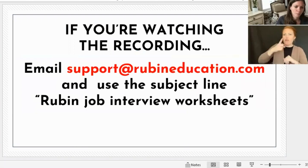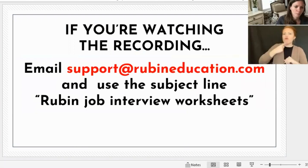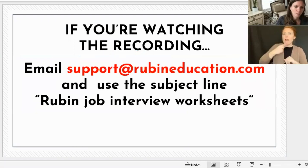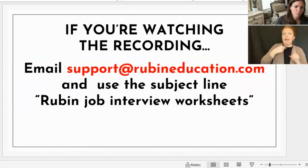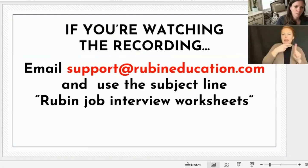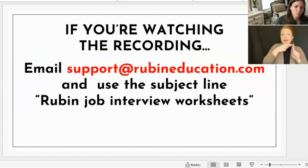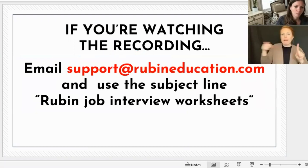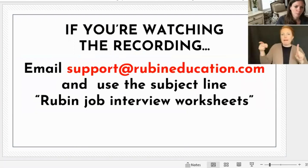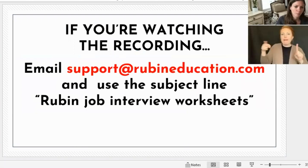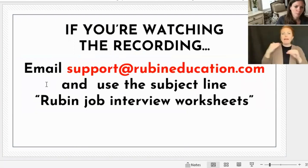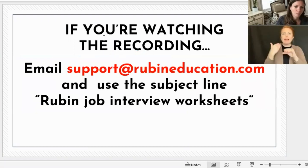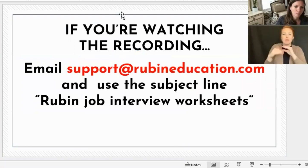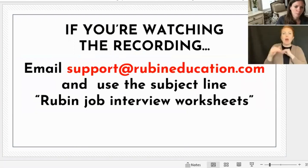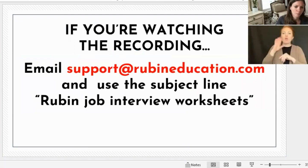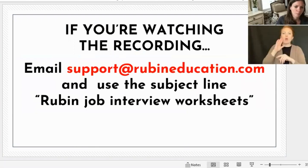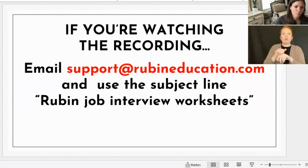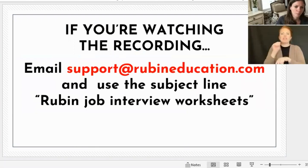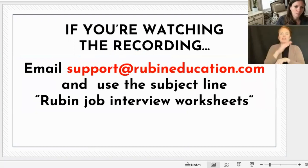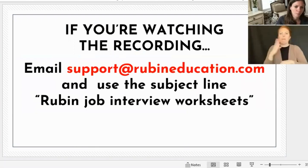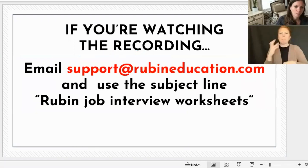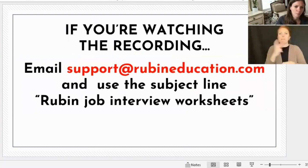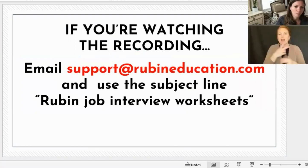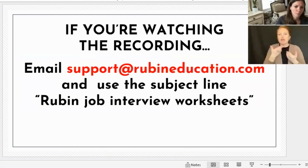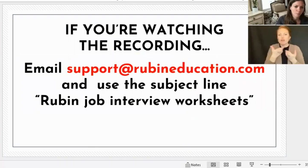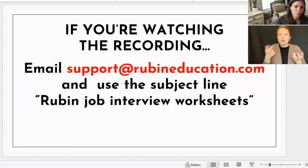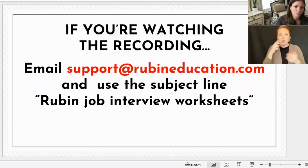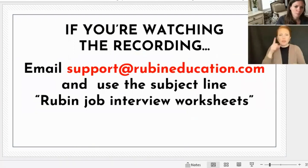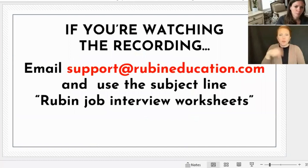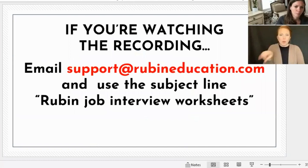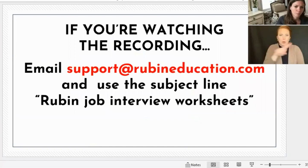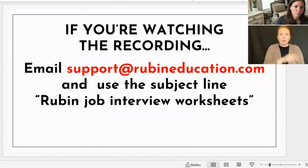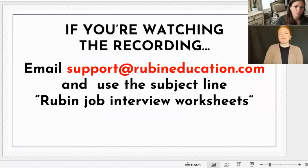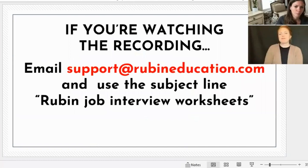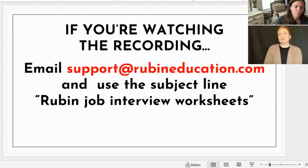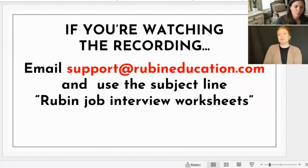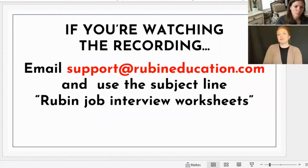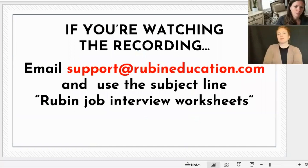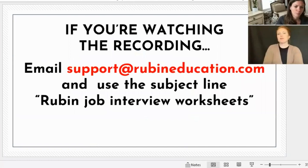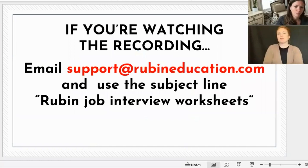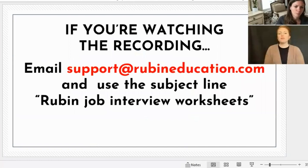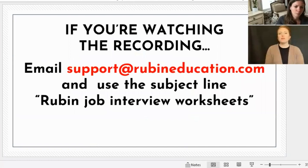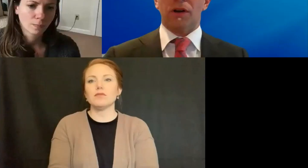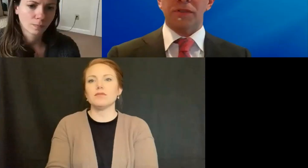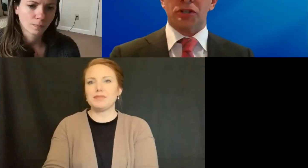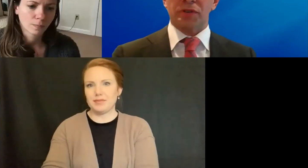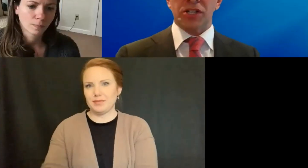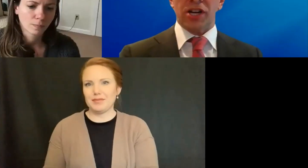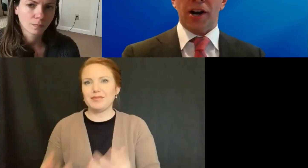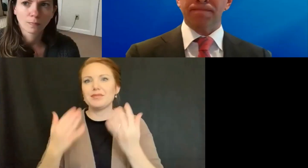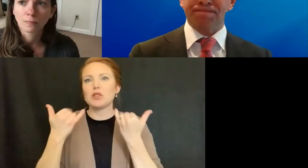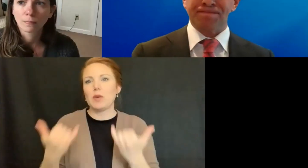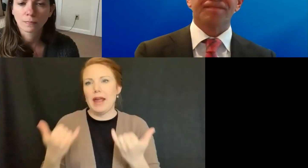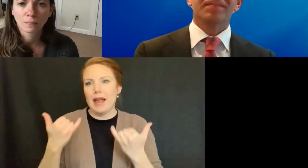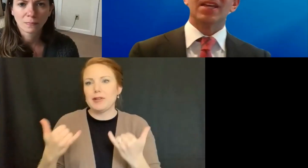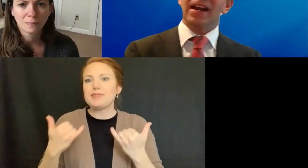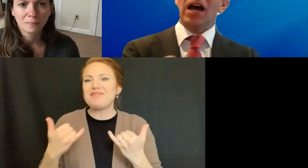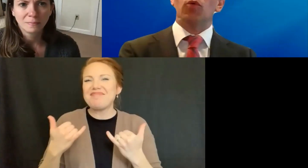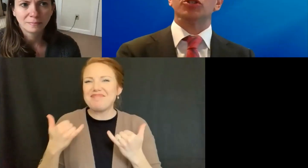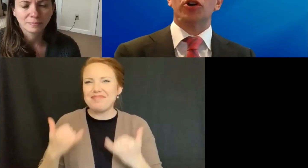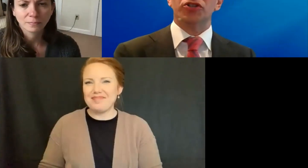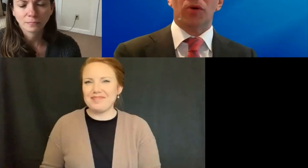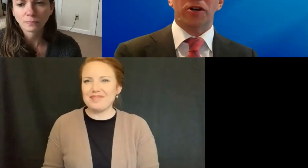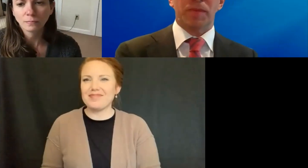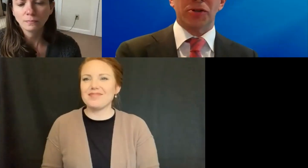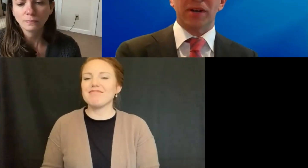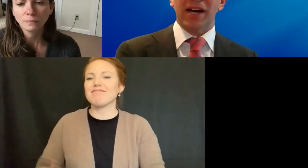below, and we'll get it to you that way. All right. Now, let's hop back out of the screen share. And